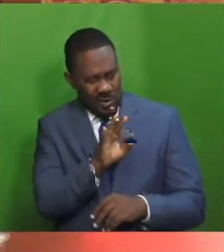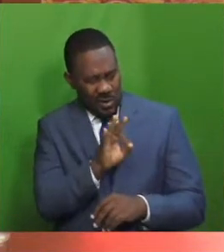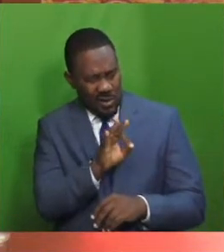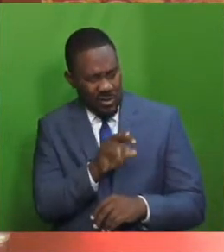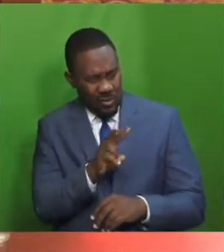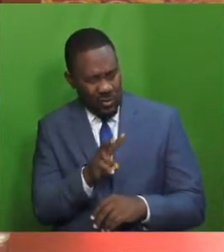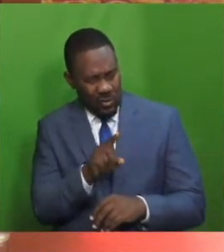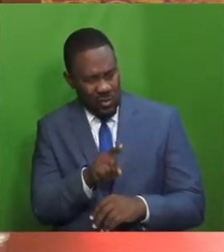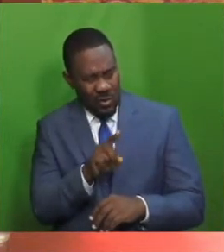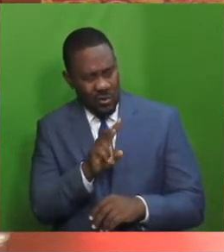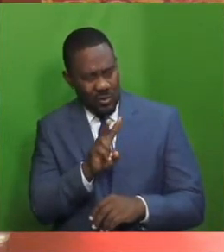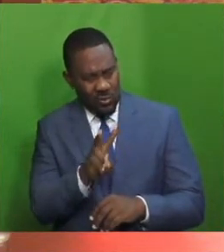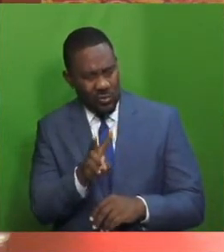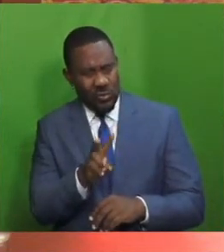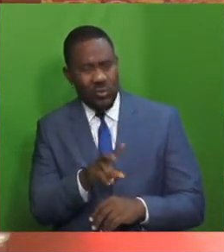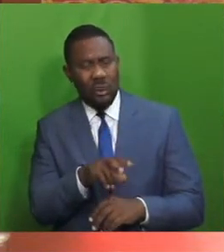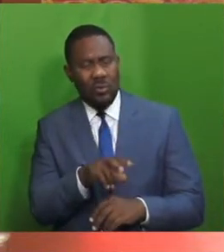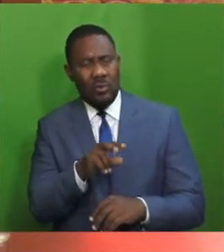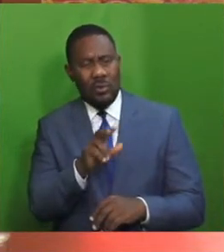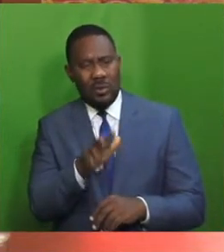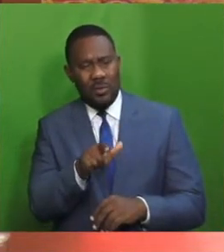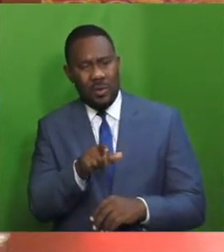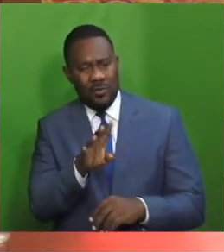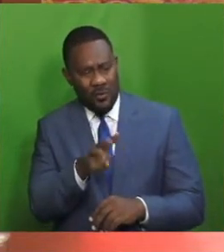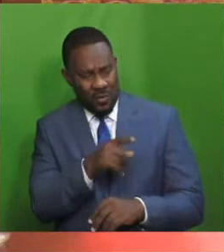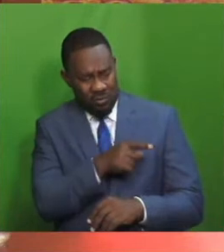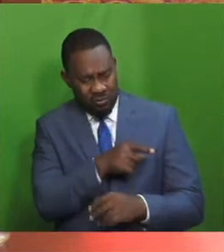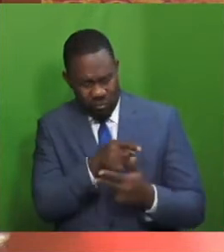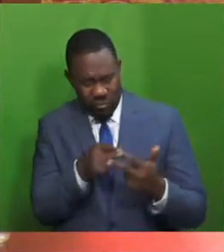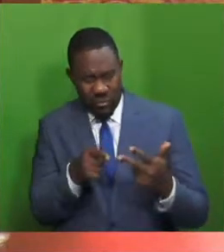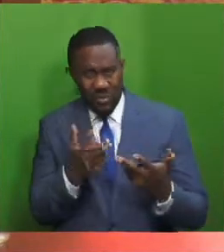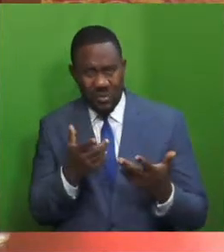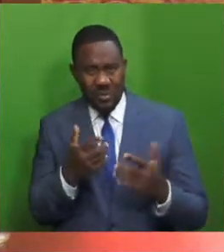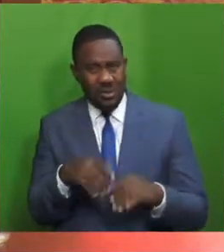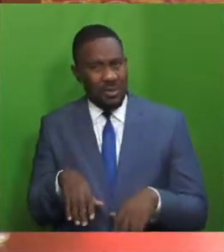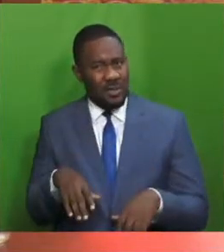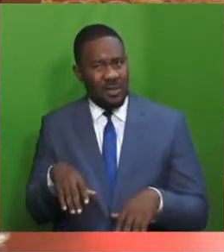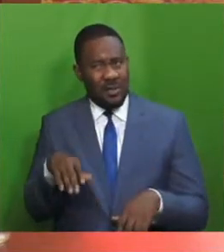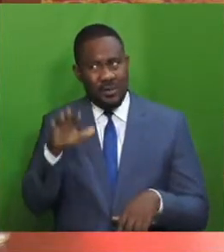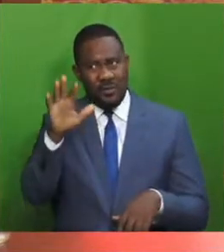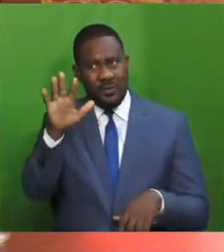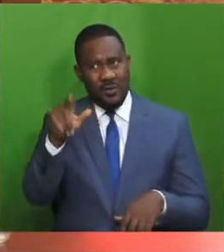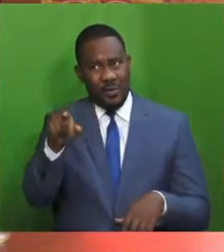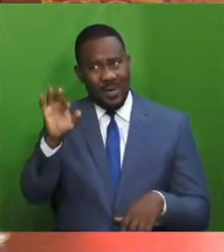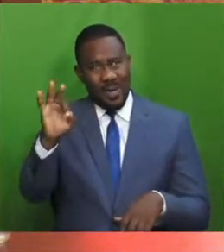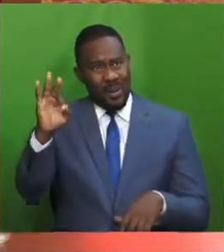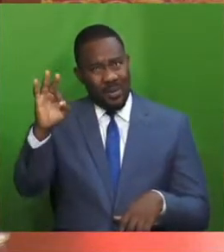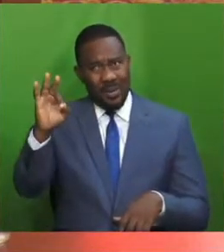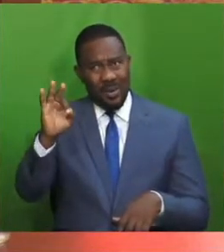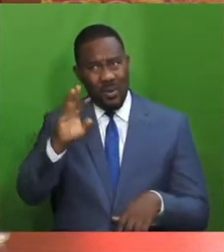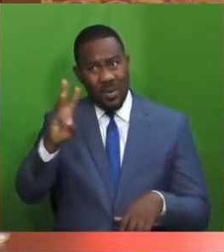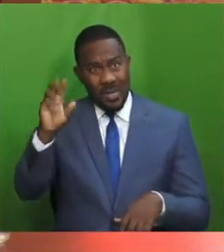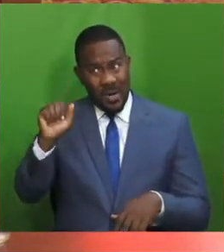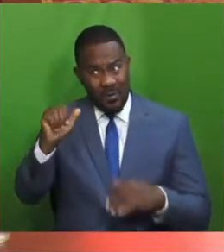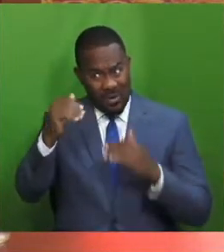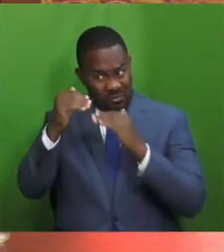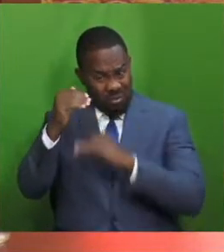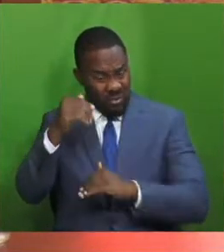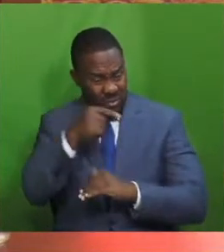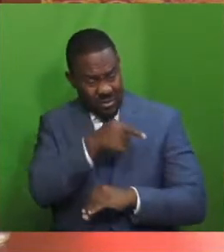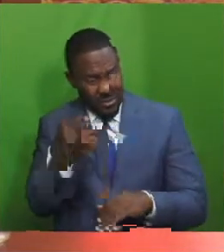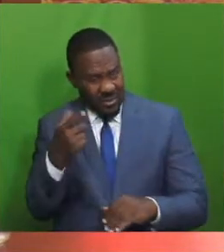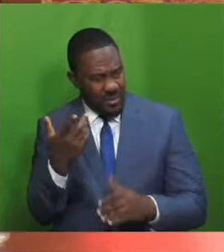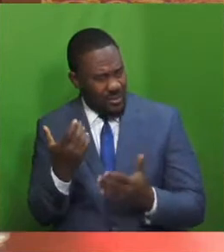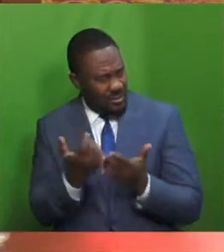2.2, 3.4 under your watch, you went beneath the radar. And that's why we tell you that where economic